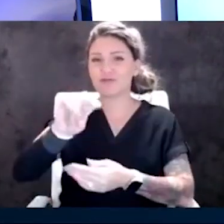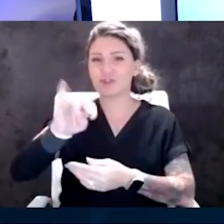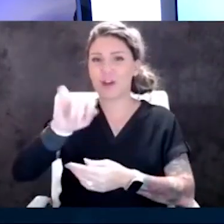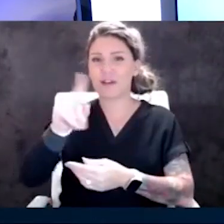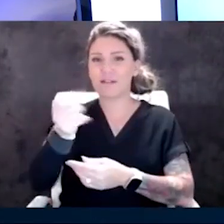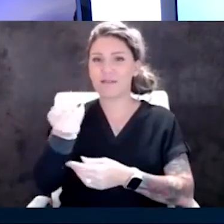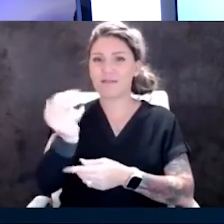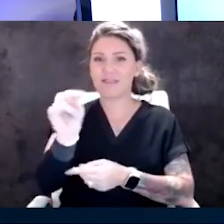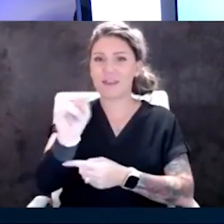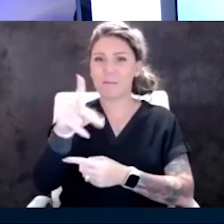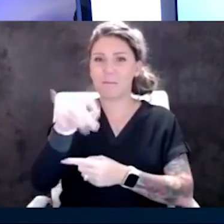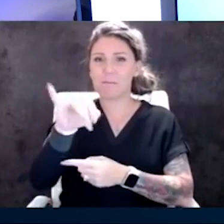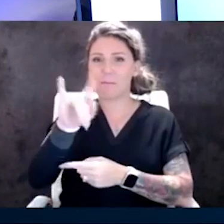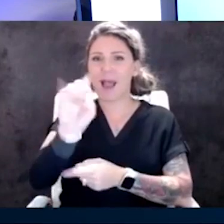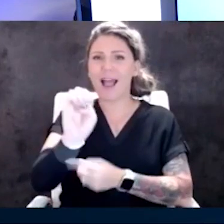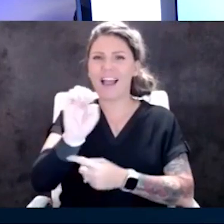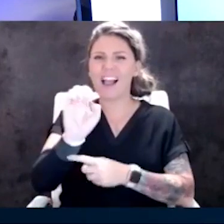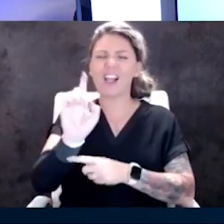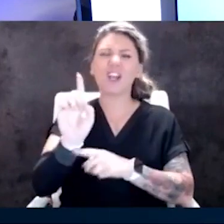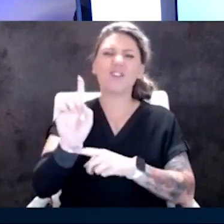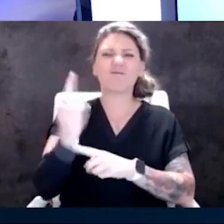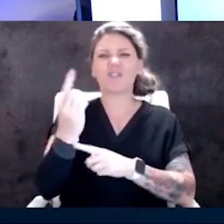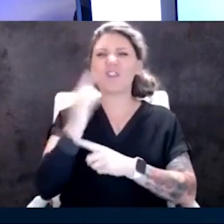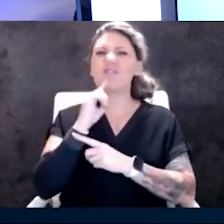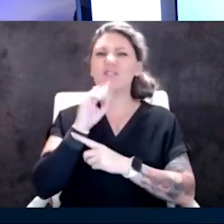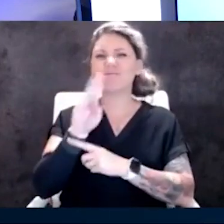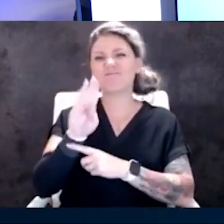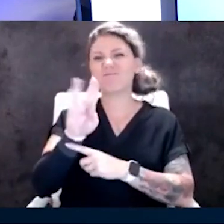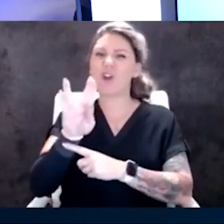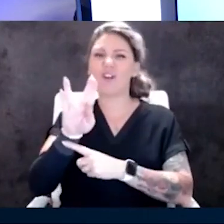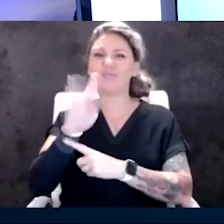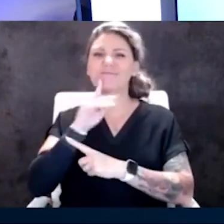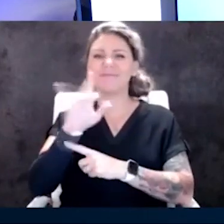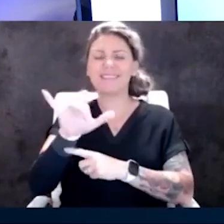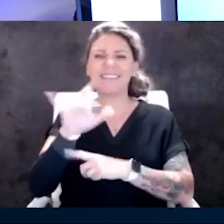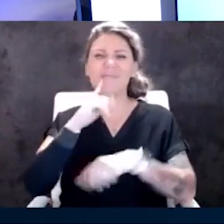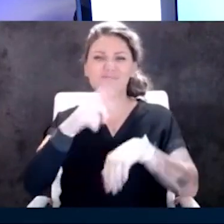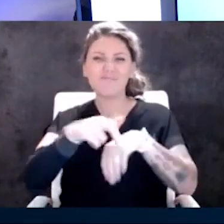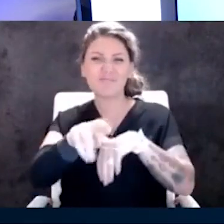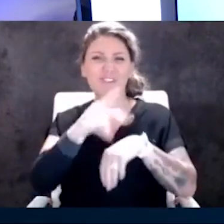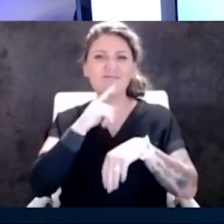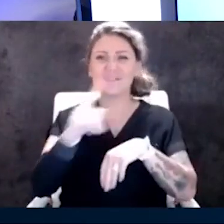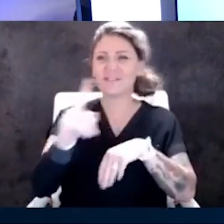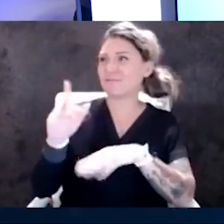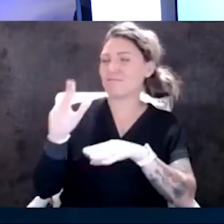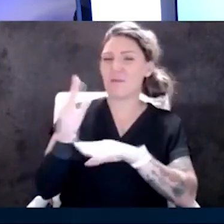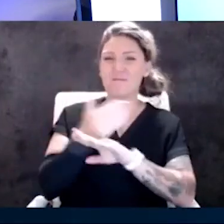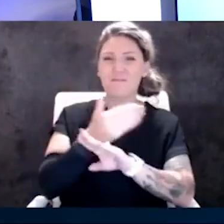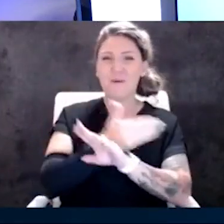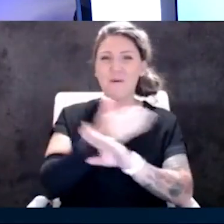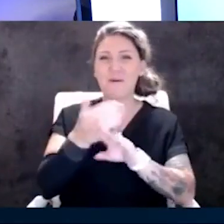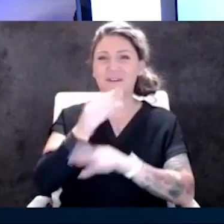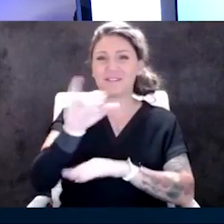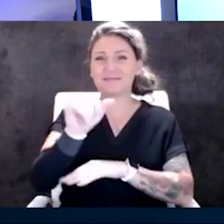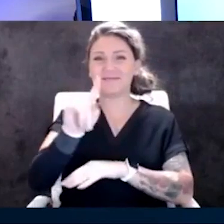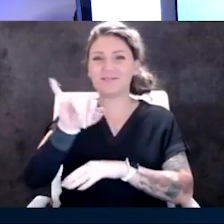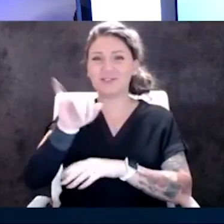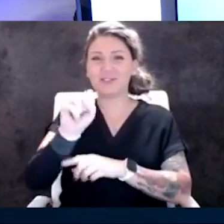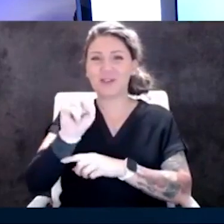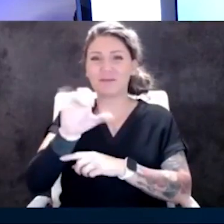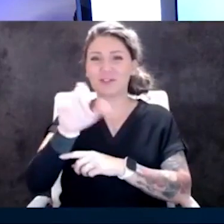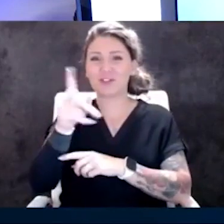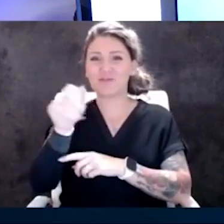reference. I'll try not to call you Christopher Pike, captain of the USS Enterprise before James Kirk. I'll try and avoid that today. He is with Great Bend